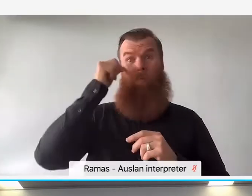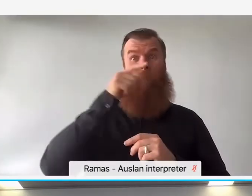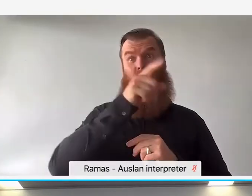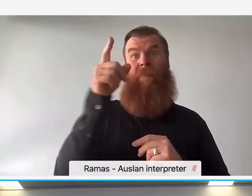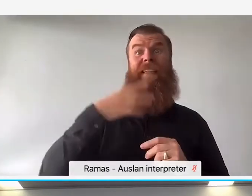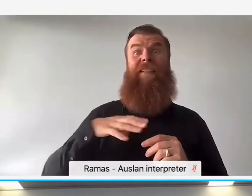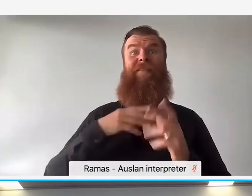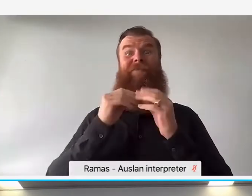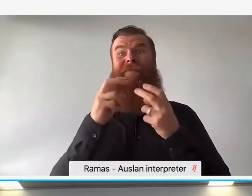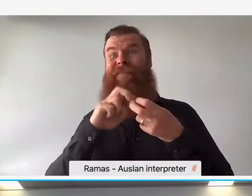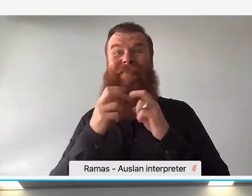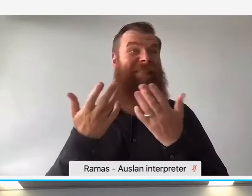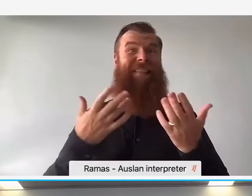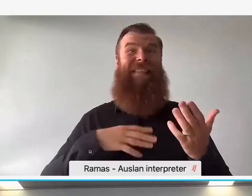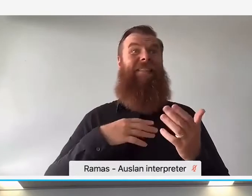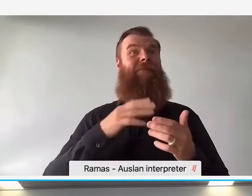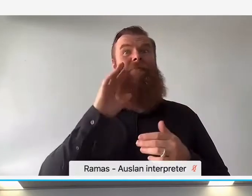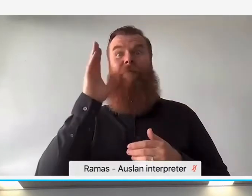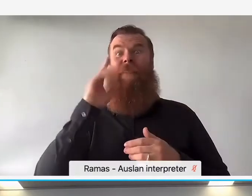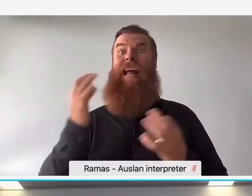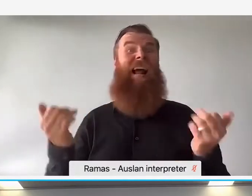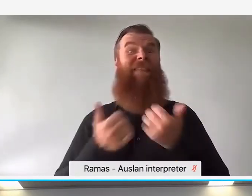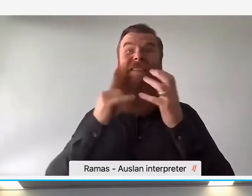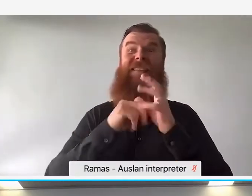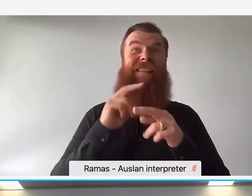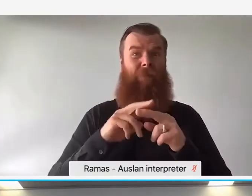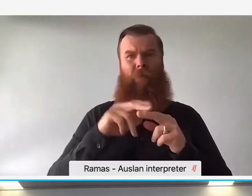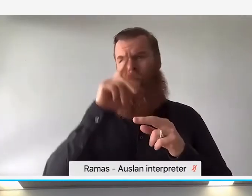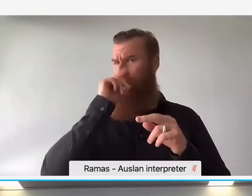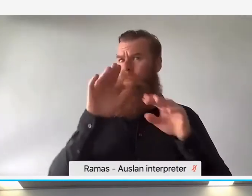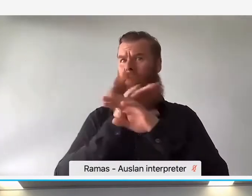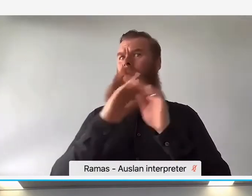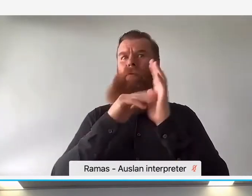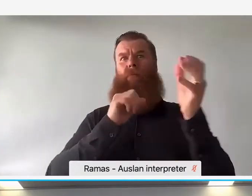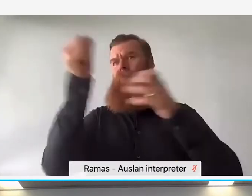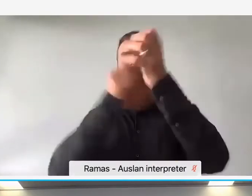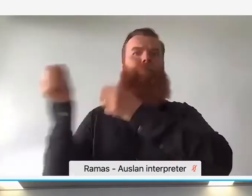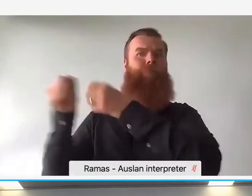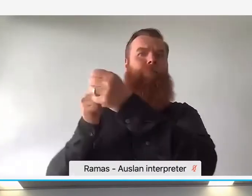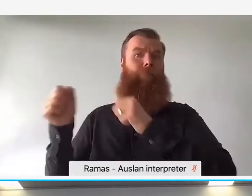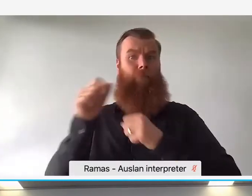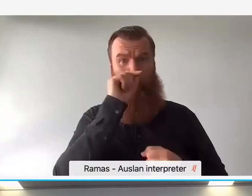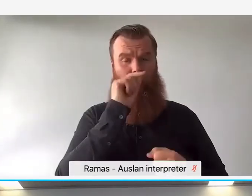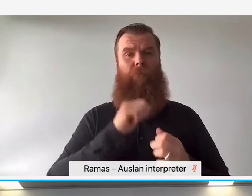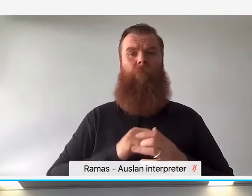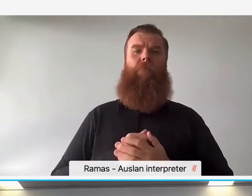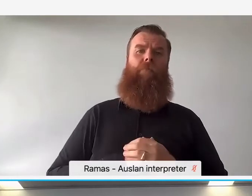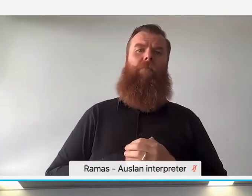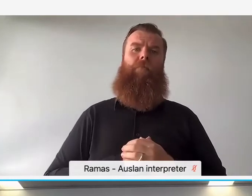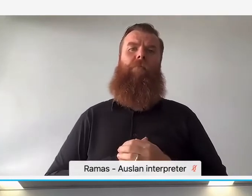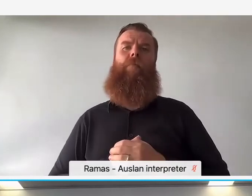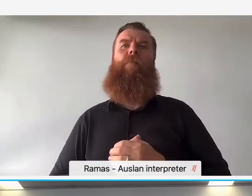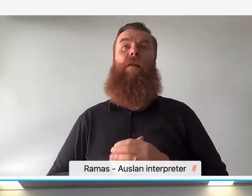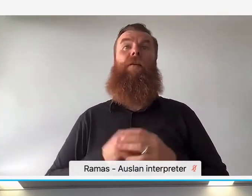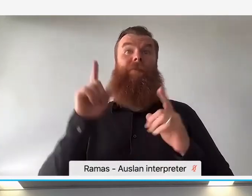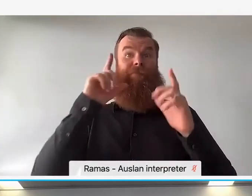workforce shortages, we can cover your industry, those industries too. I'll give you a brief snapshot as of last